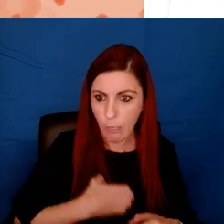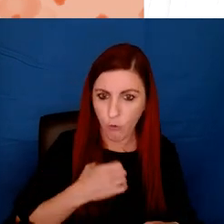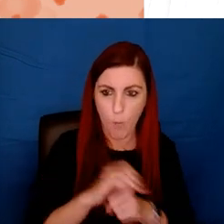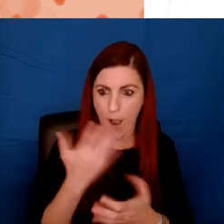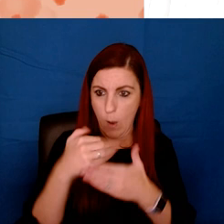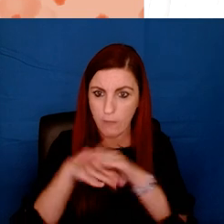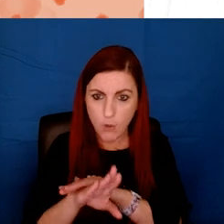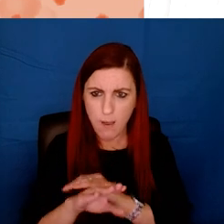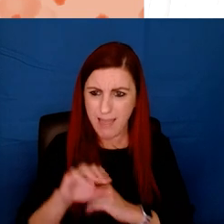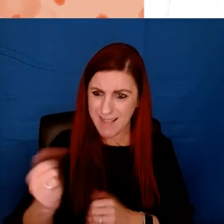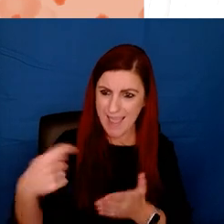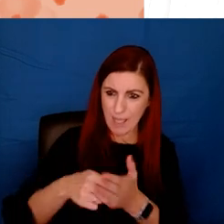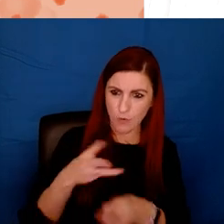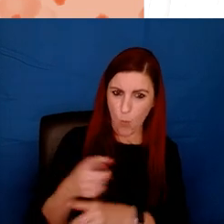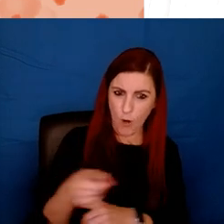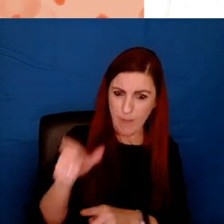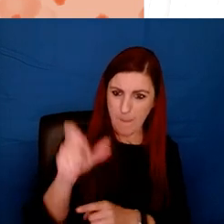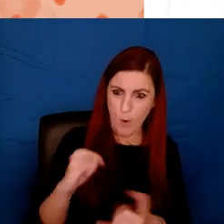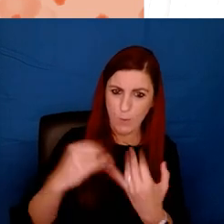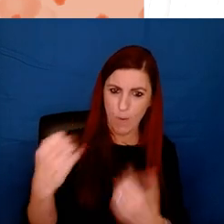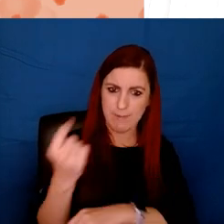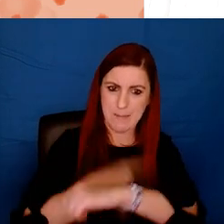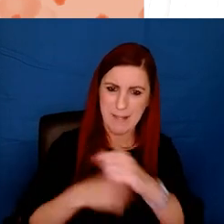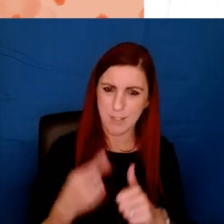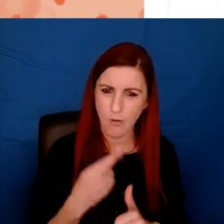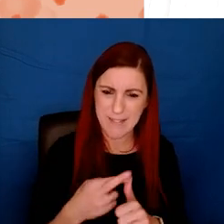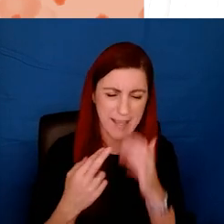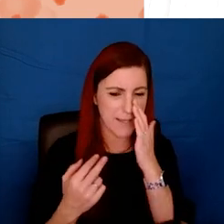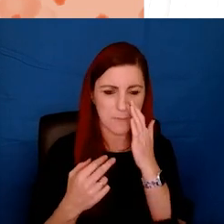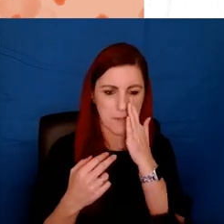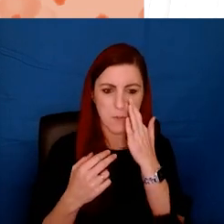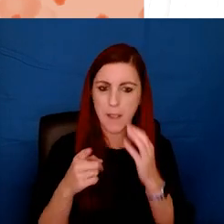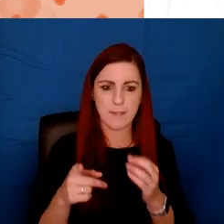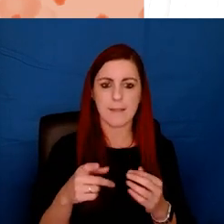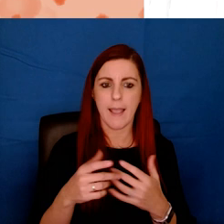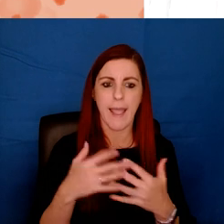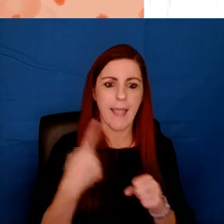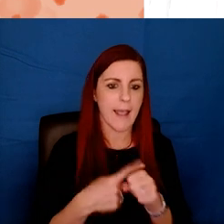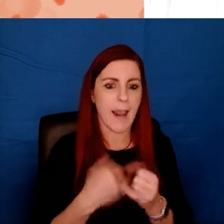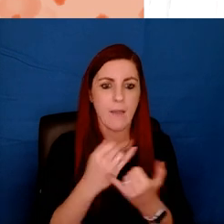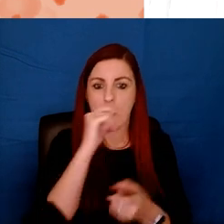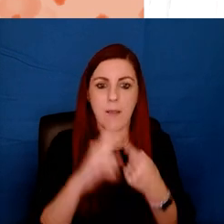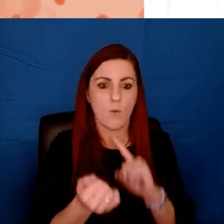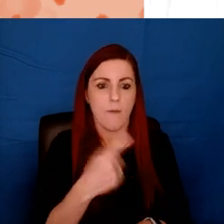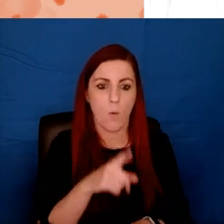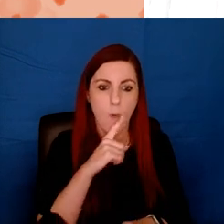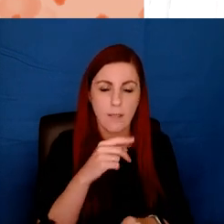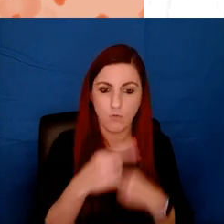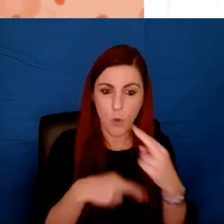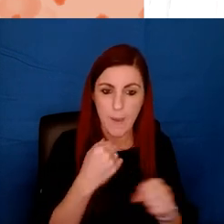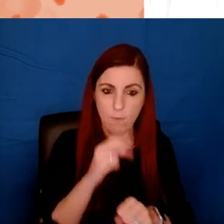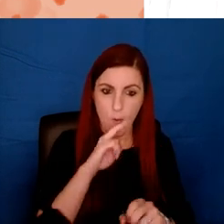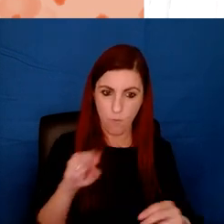door, who can I talk to once I get in there, is there sort of a quiet room, particularly if you're on the autism